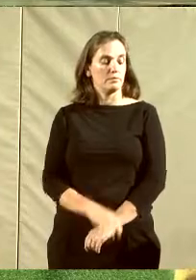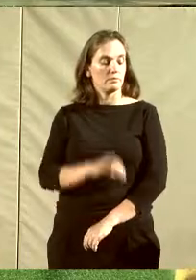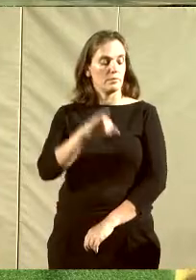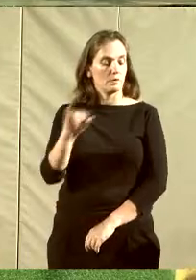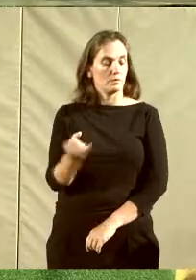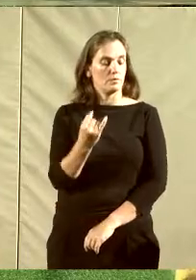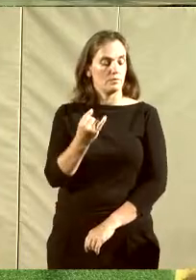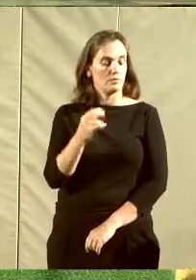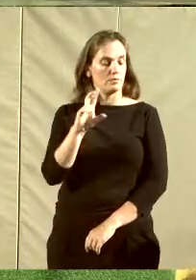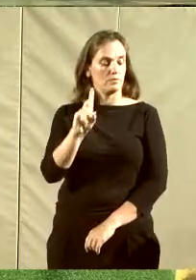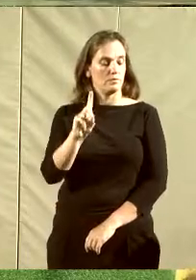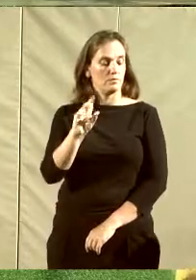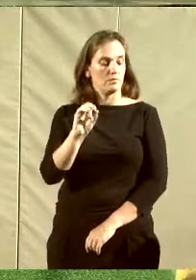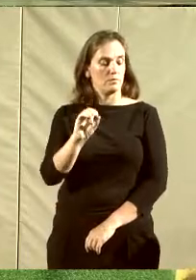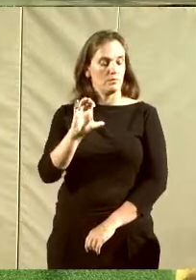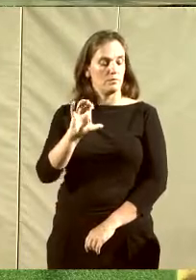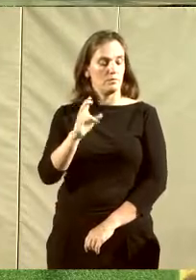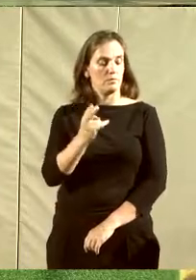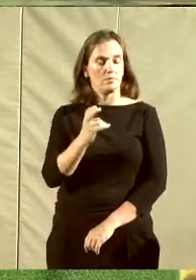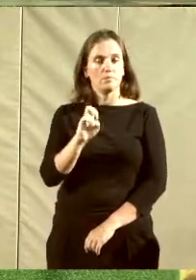John Rourke Doherty.